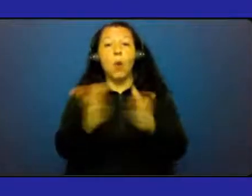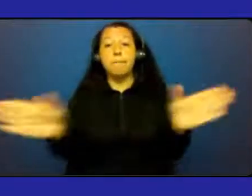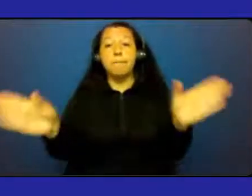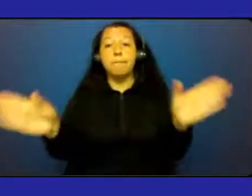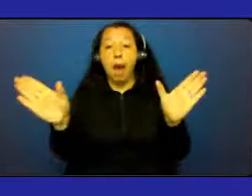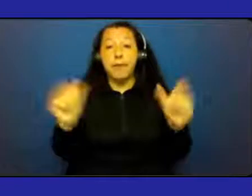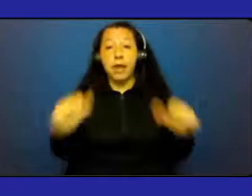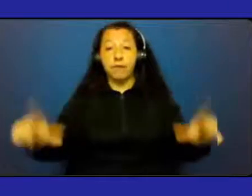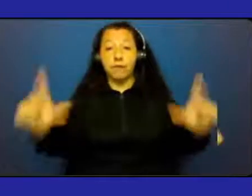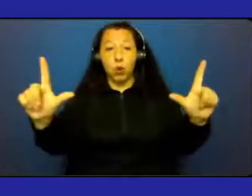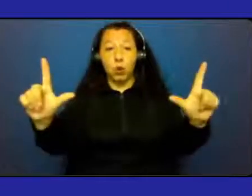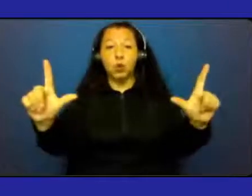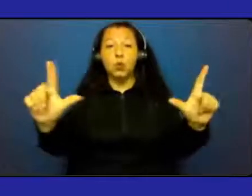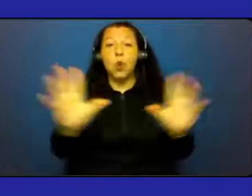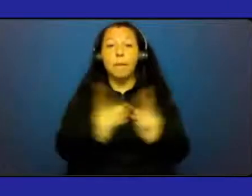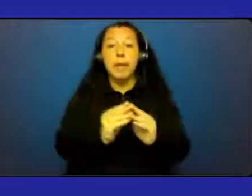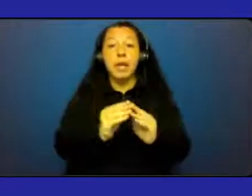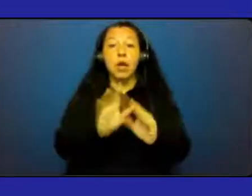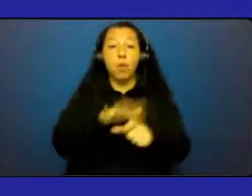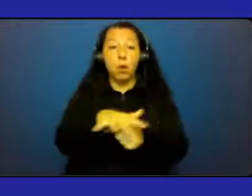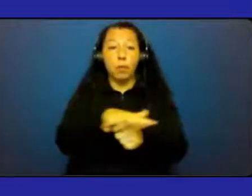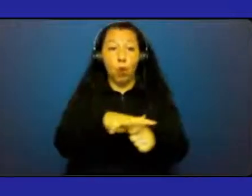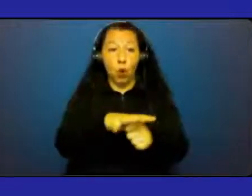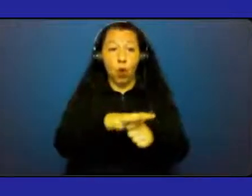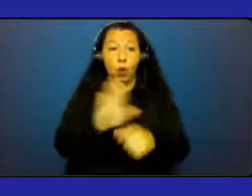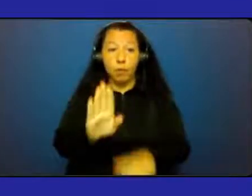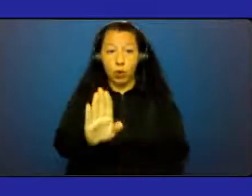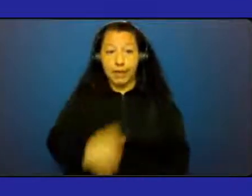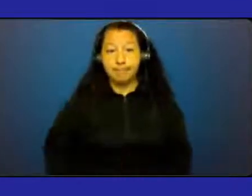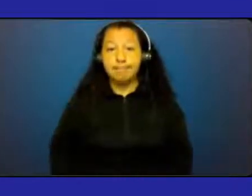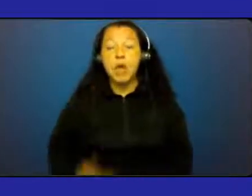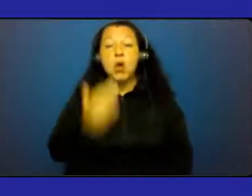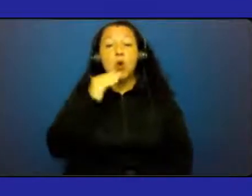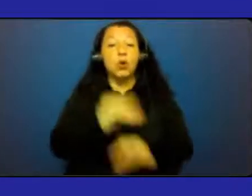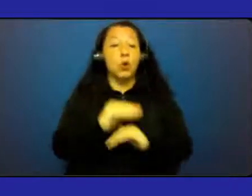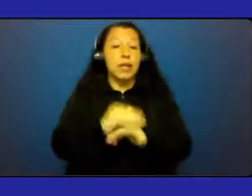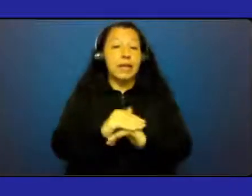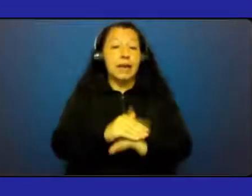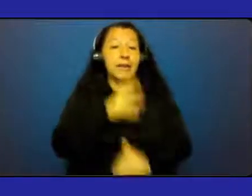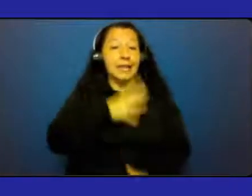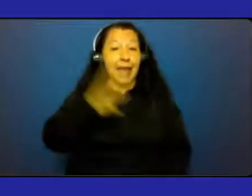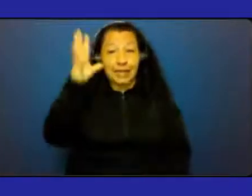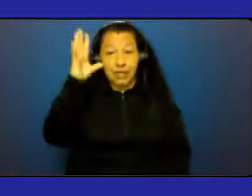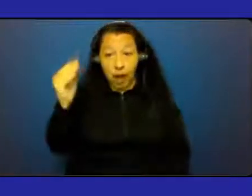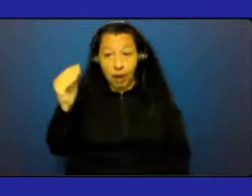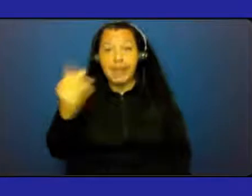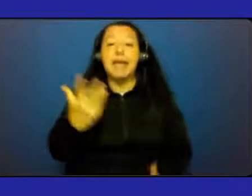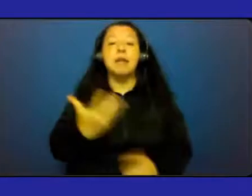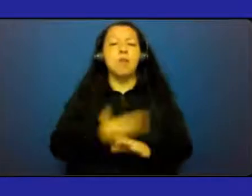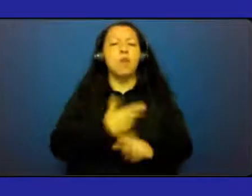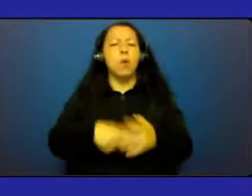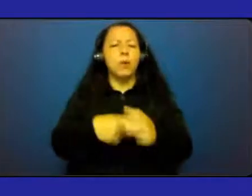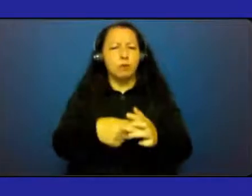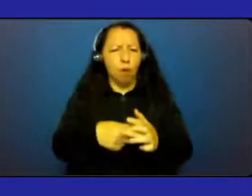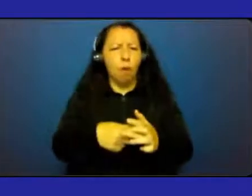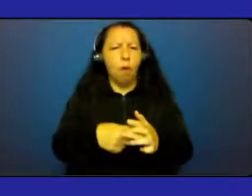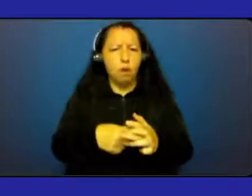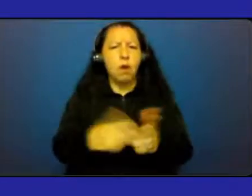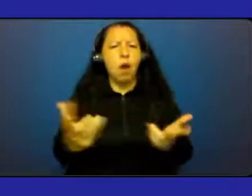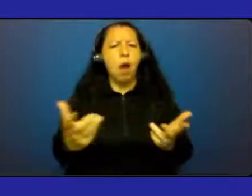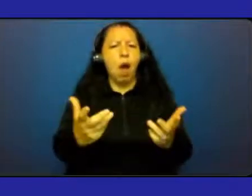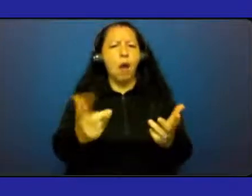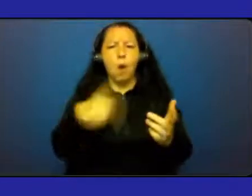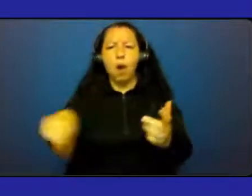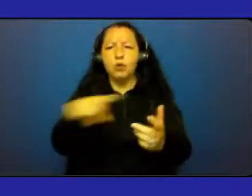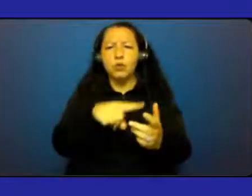of Brooklyn. Good evening, ladies and gentlemen. Before we start the formal program, I would like to call to your attention that